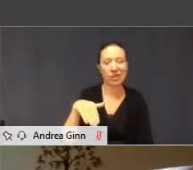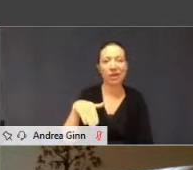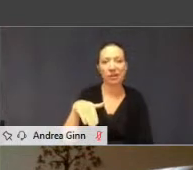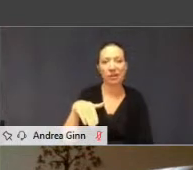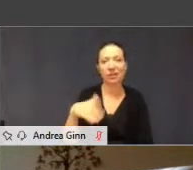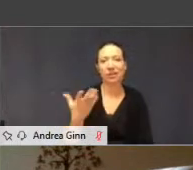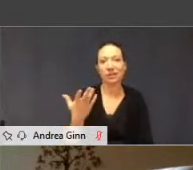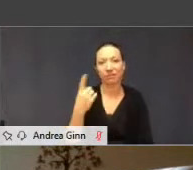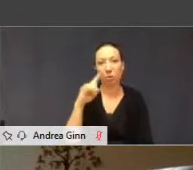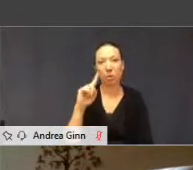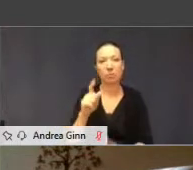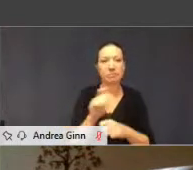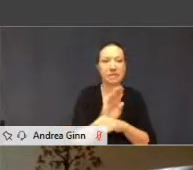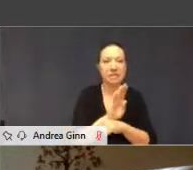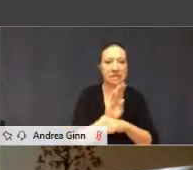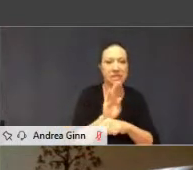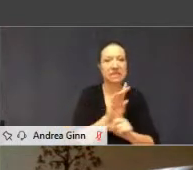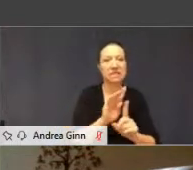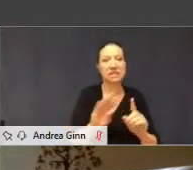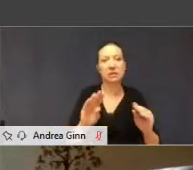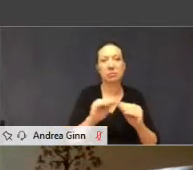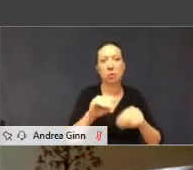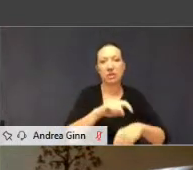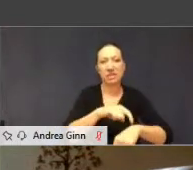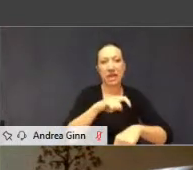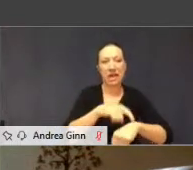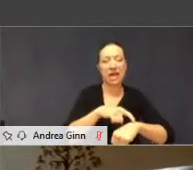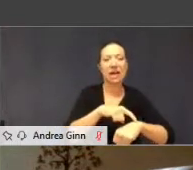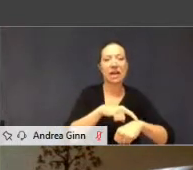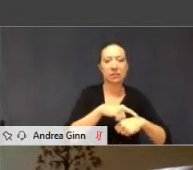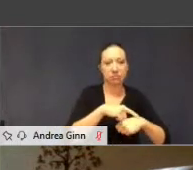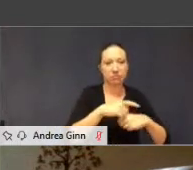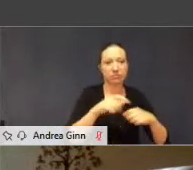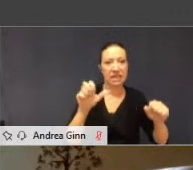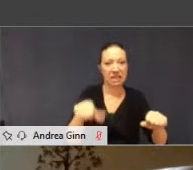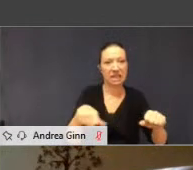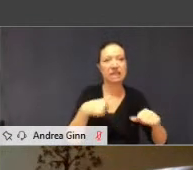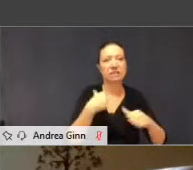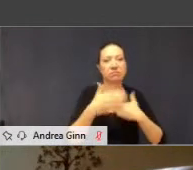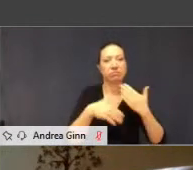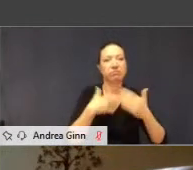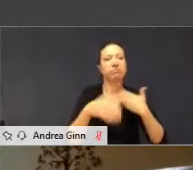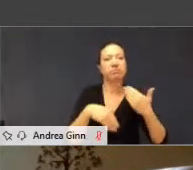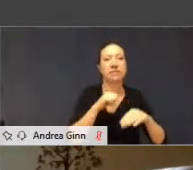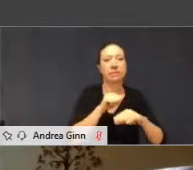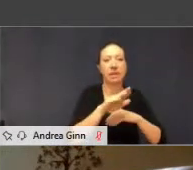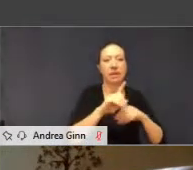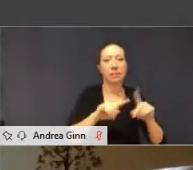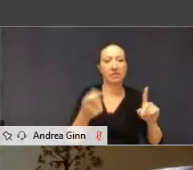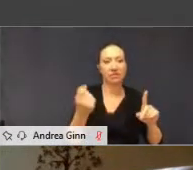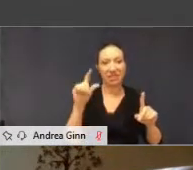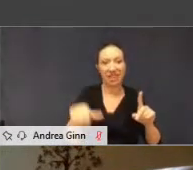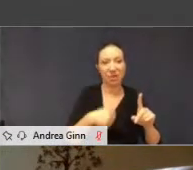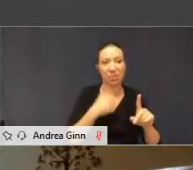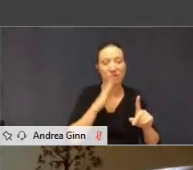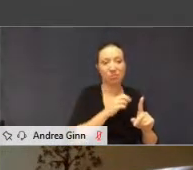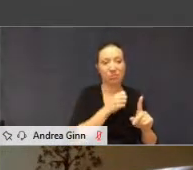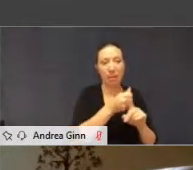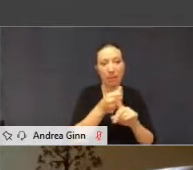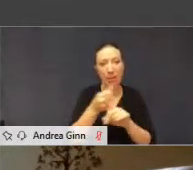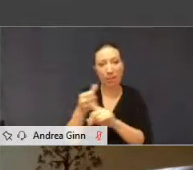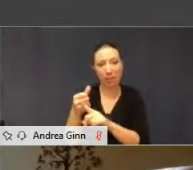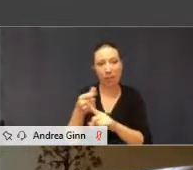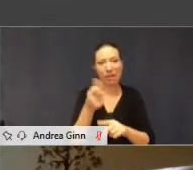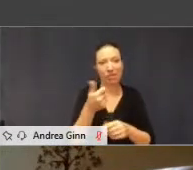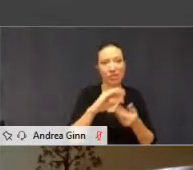longer time they have to bill. And but that changes all your numbers about your